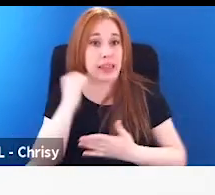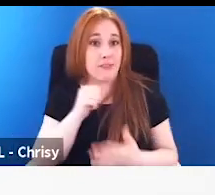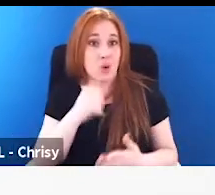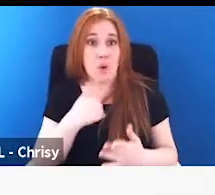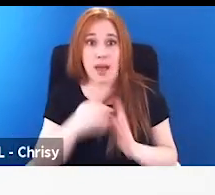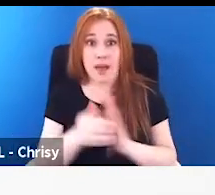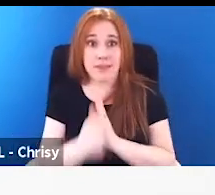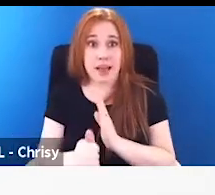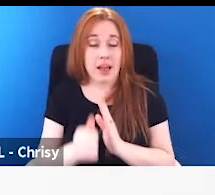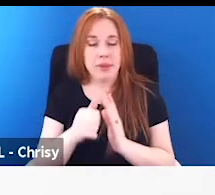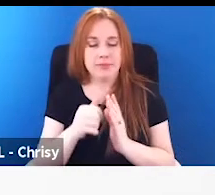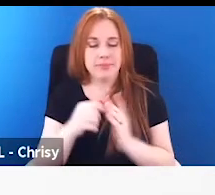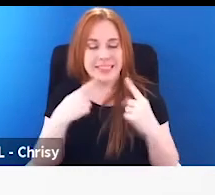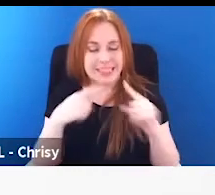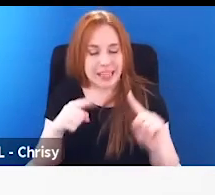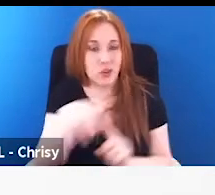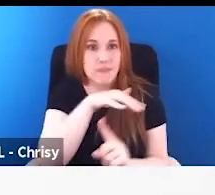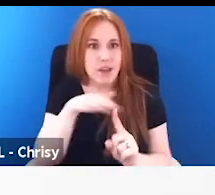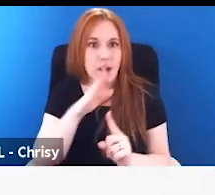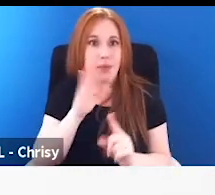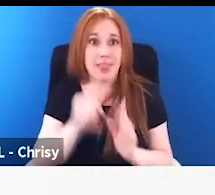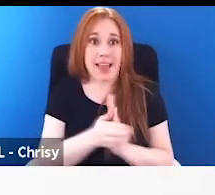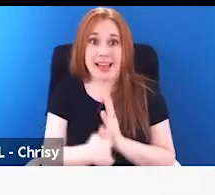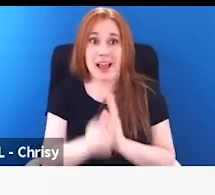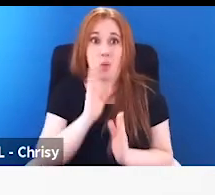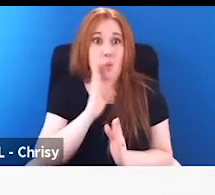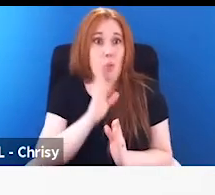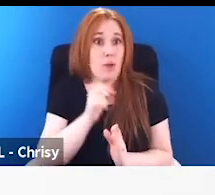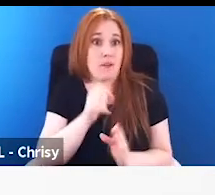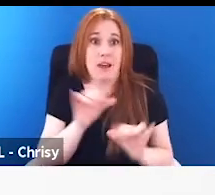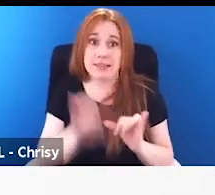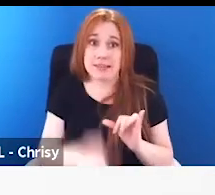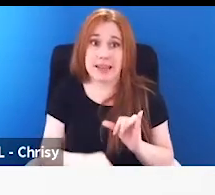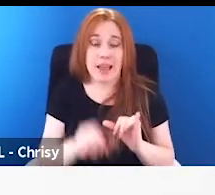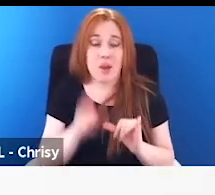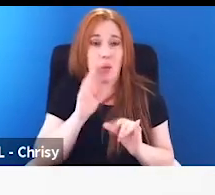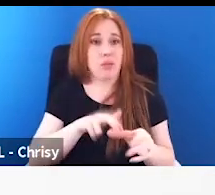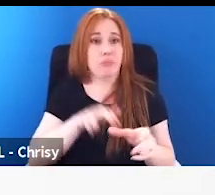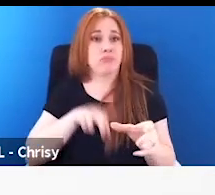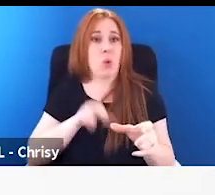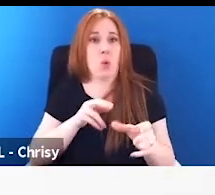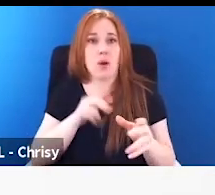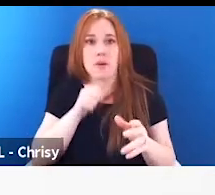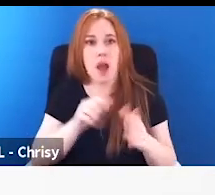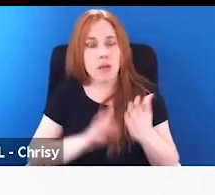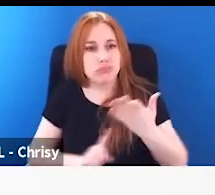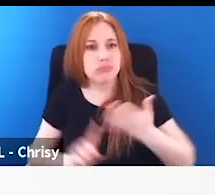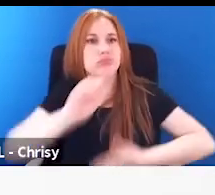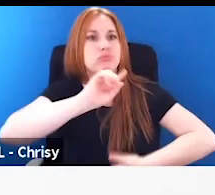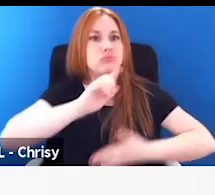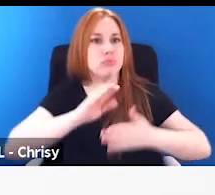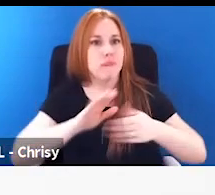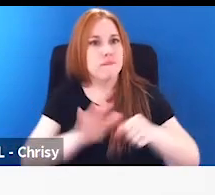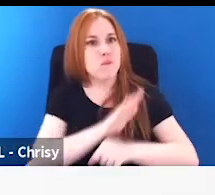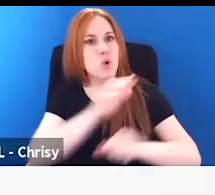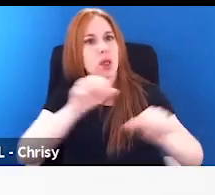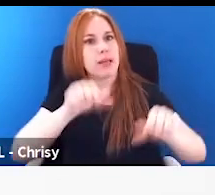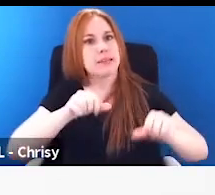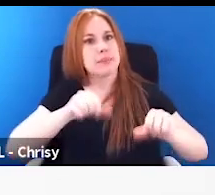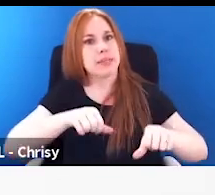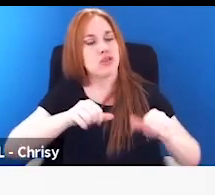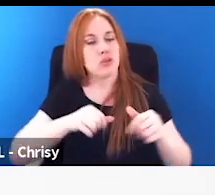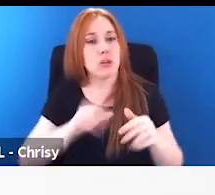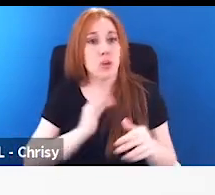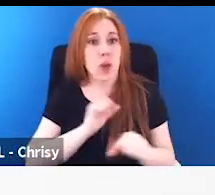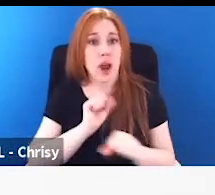environment, you will never keep that talent, and that talent will never reach their fullest potential. And as our job as leaders of whether it be